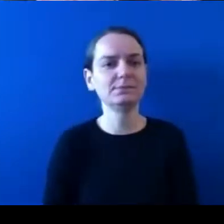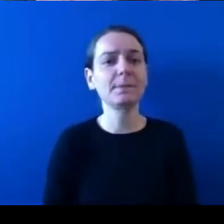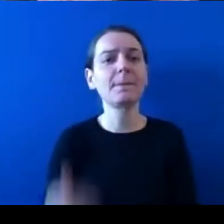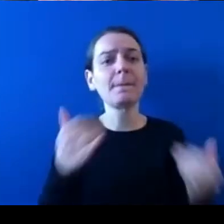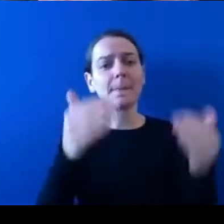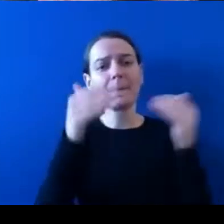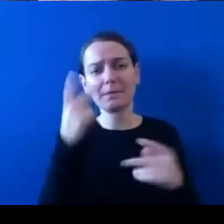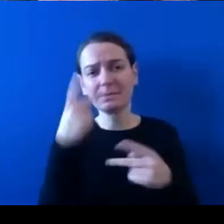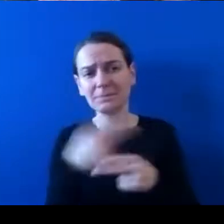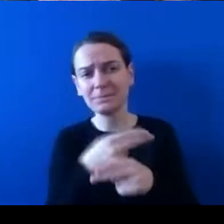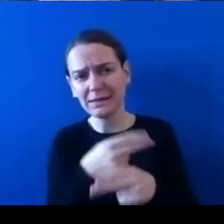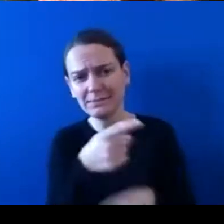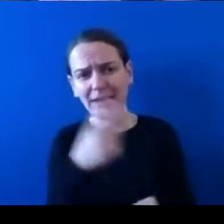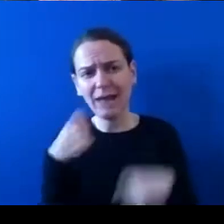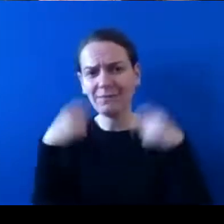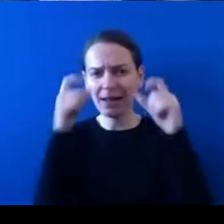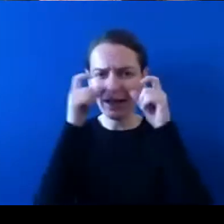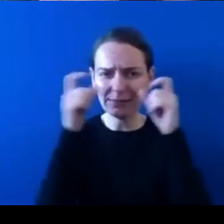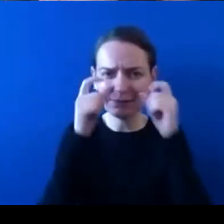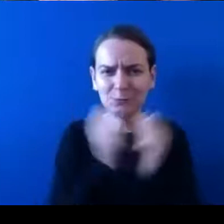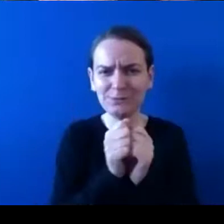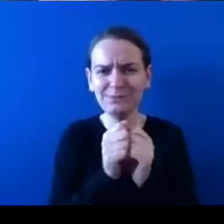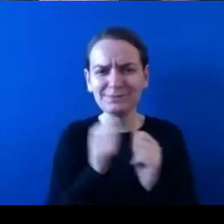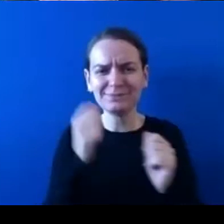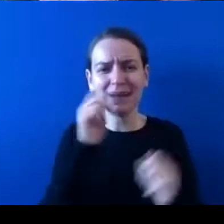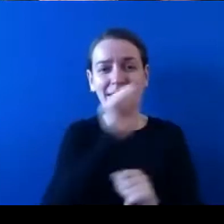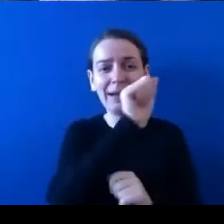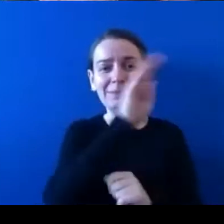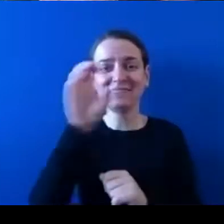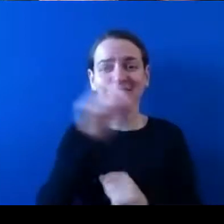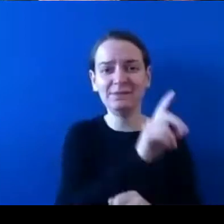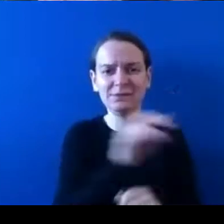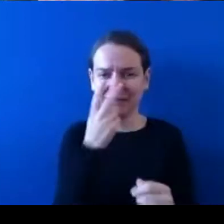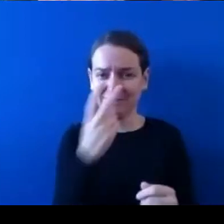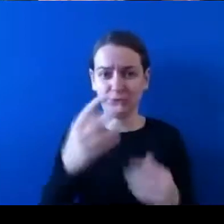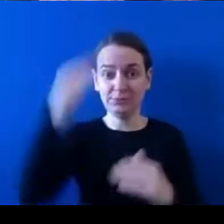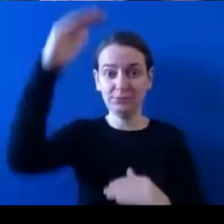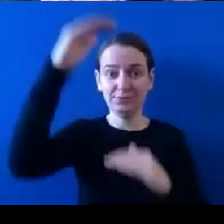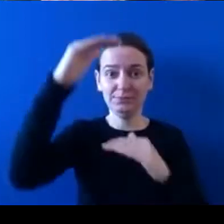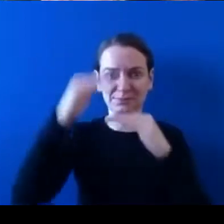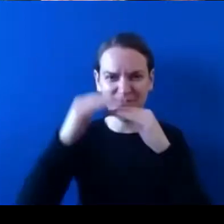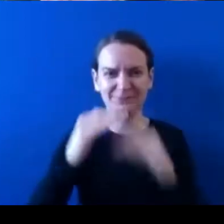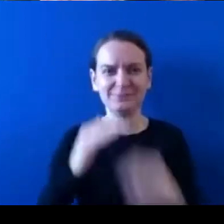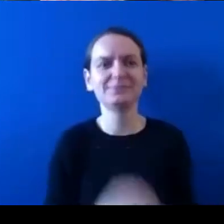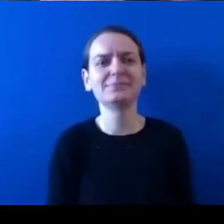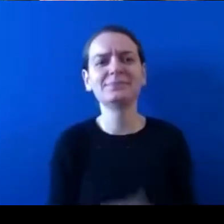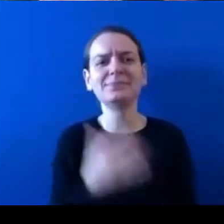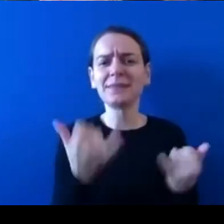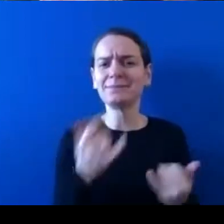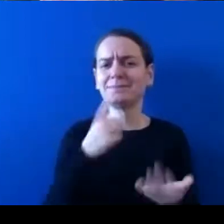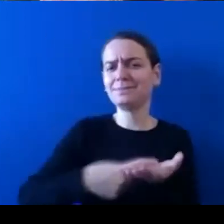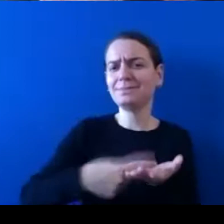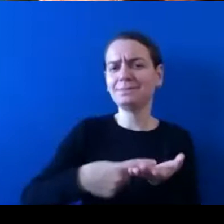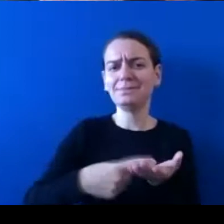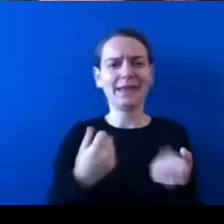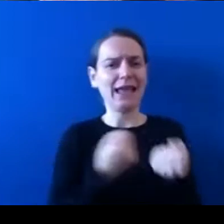vision doesn't fit into their idea of what a blind person can do. They might ask you, why don't you have a